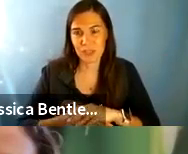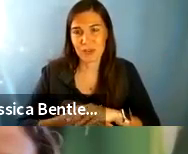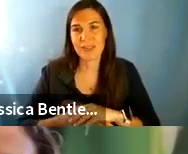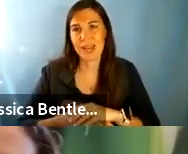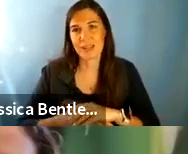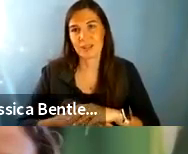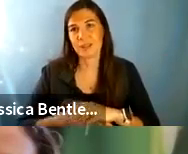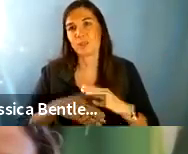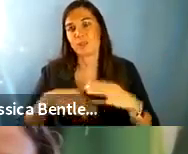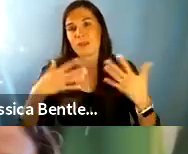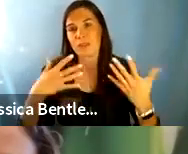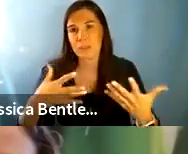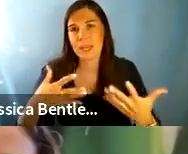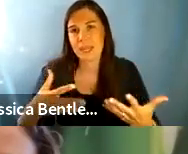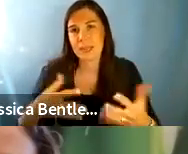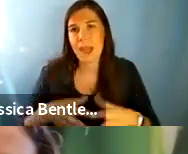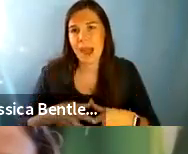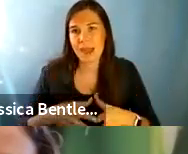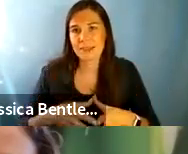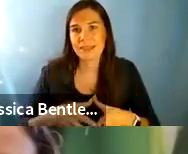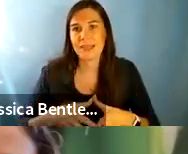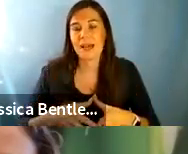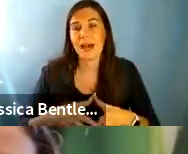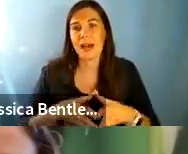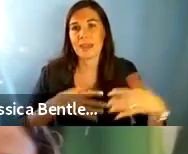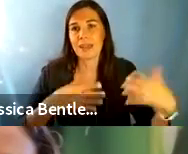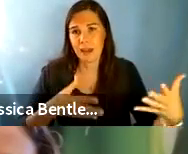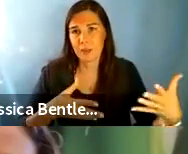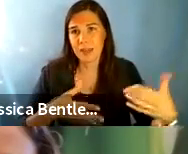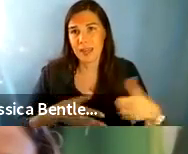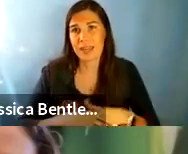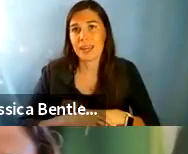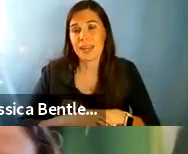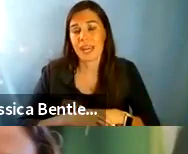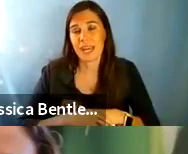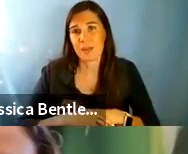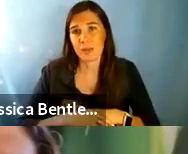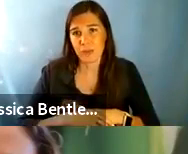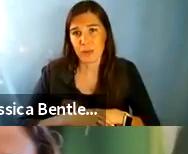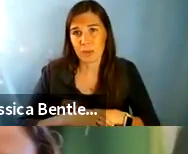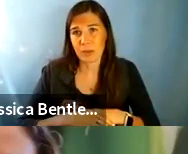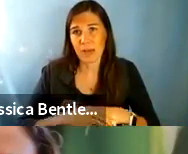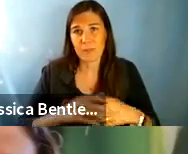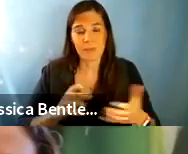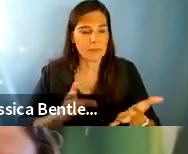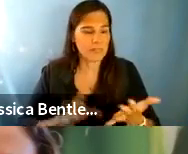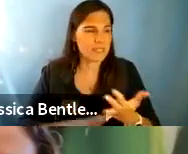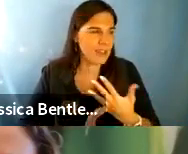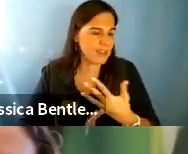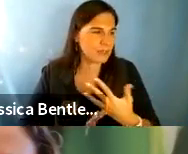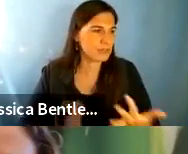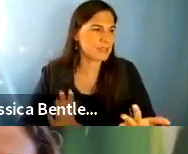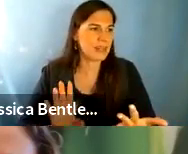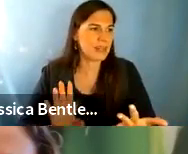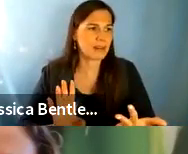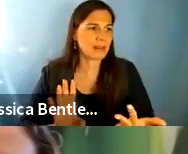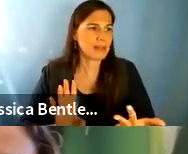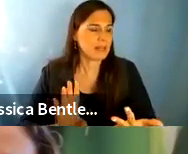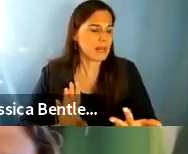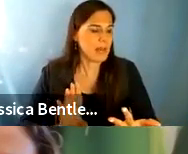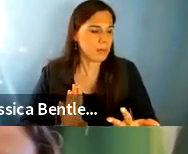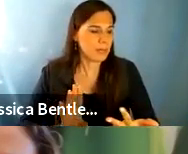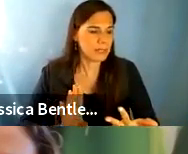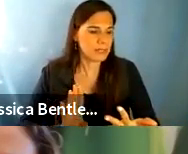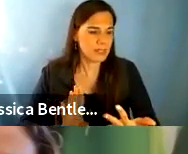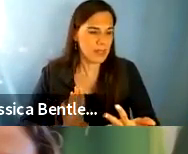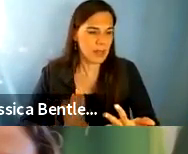for too. And that includes more of the big name acts that come in and perform. Melissa Etheridge was there